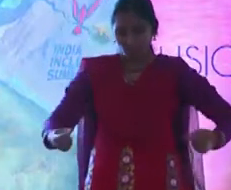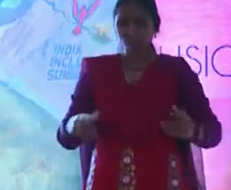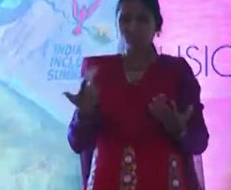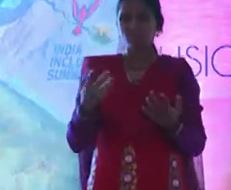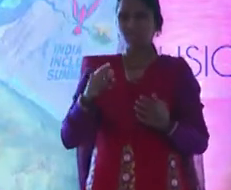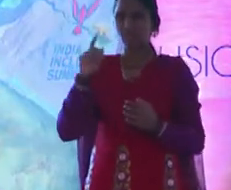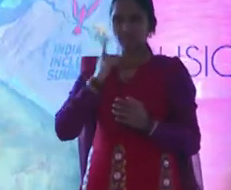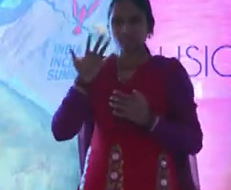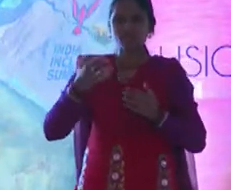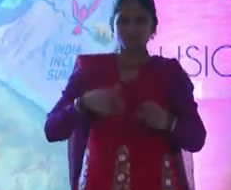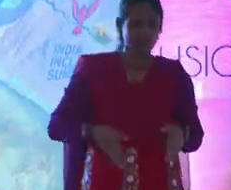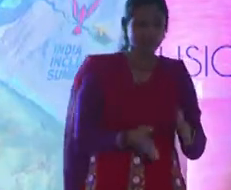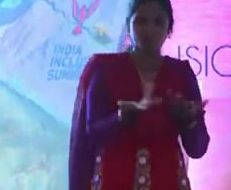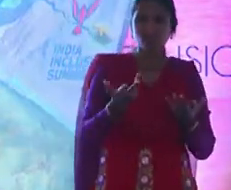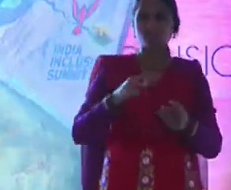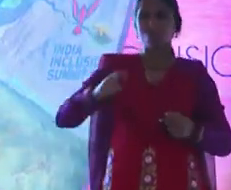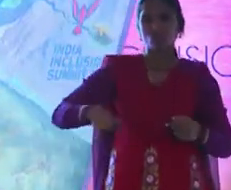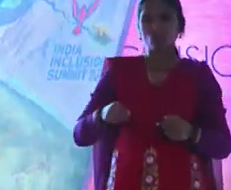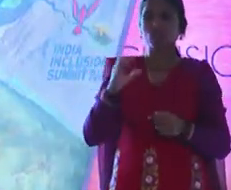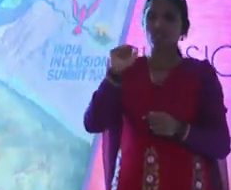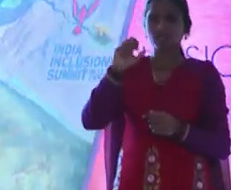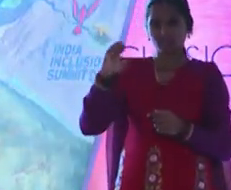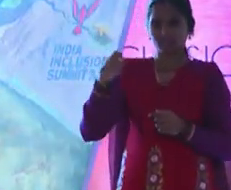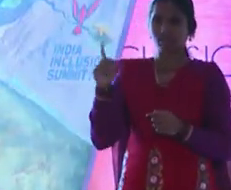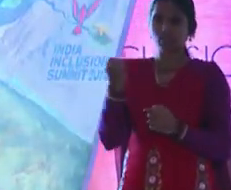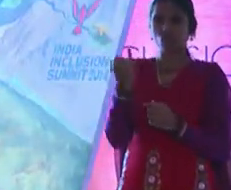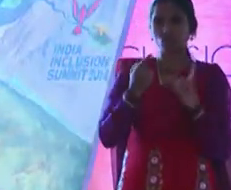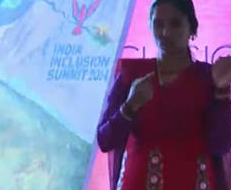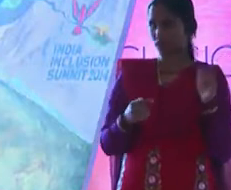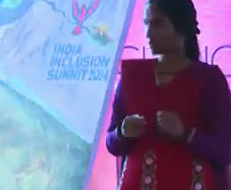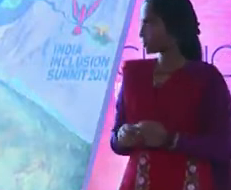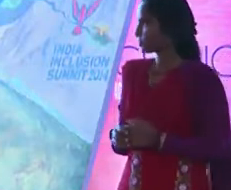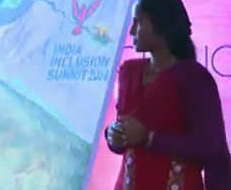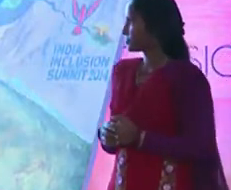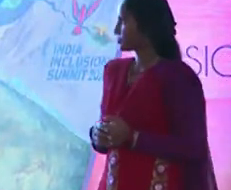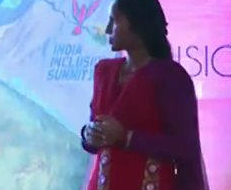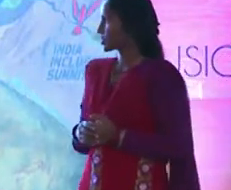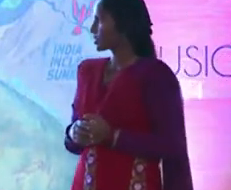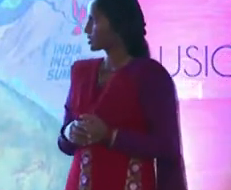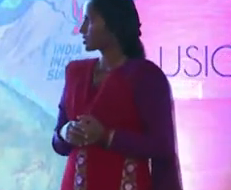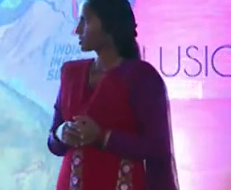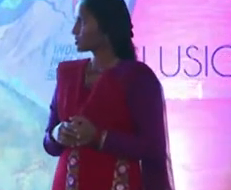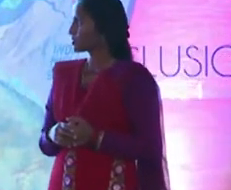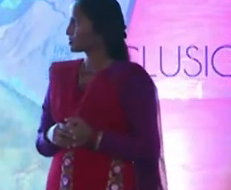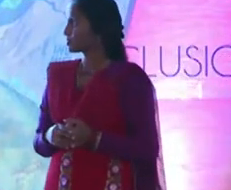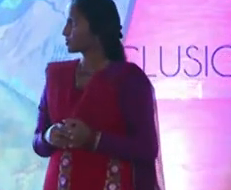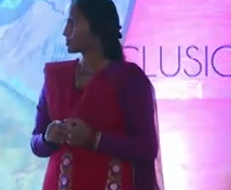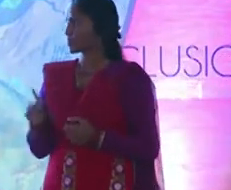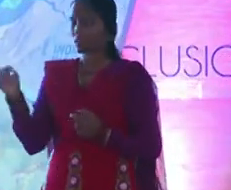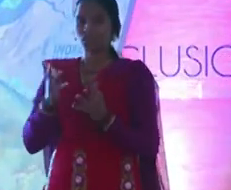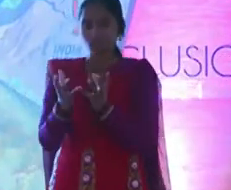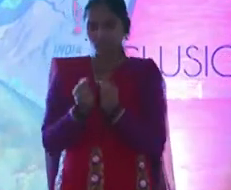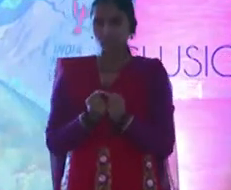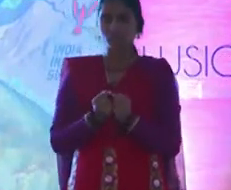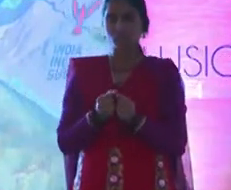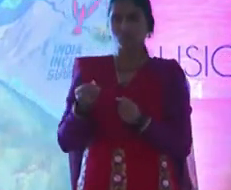those aspects that need to come into the picture. This Abhiyan that we are undertaking to take up would